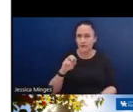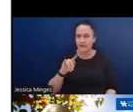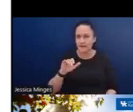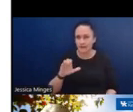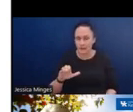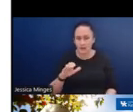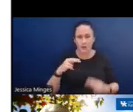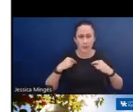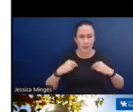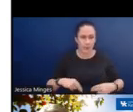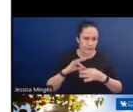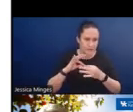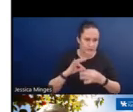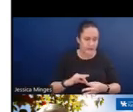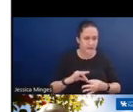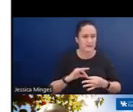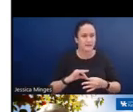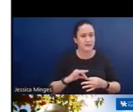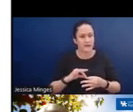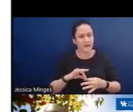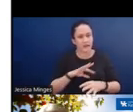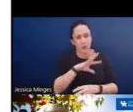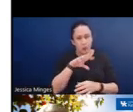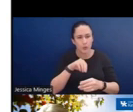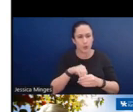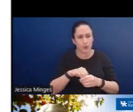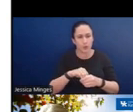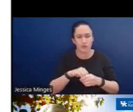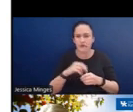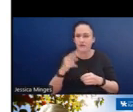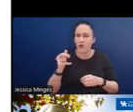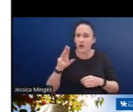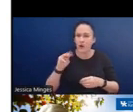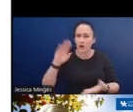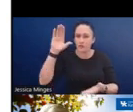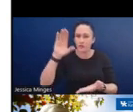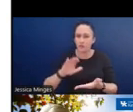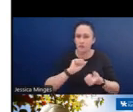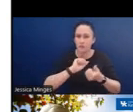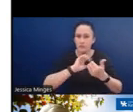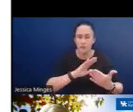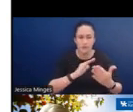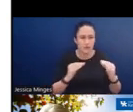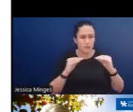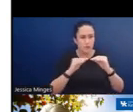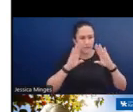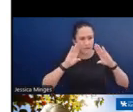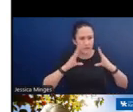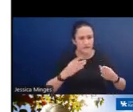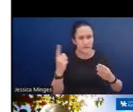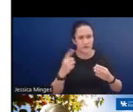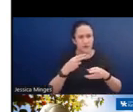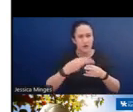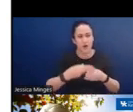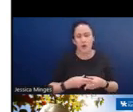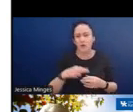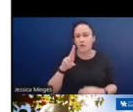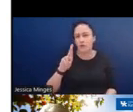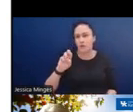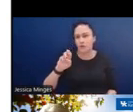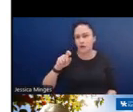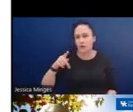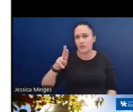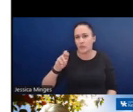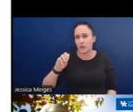inclusive of harm reduction approach. And so that we're focusing more on something called reproductive autonomy,